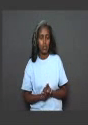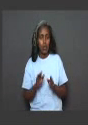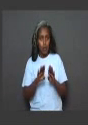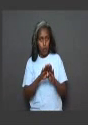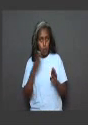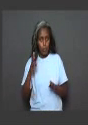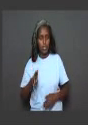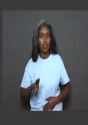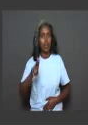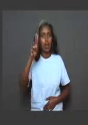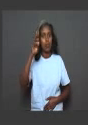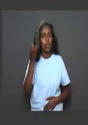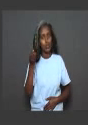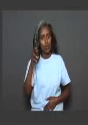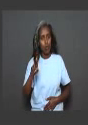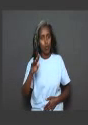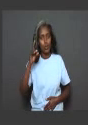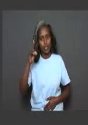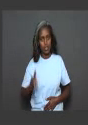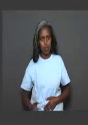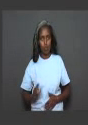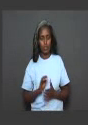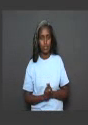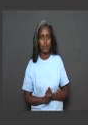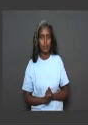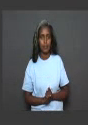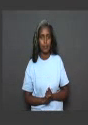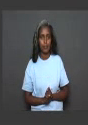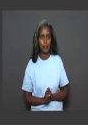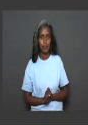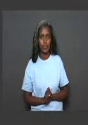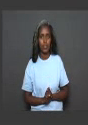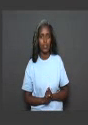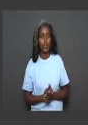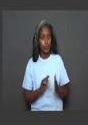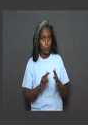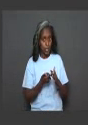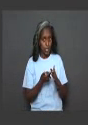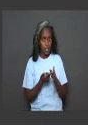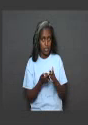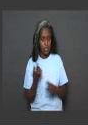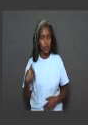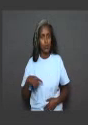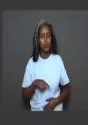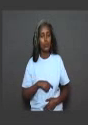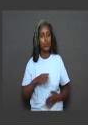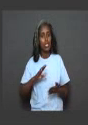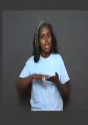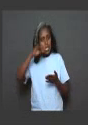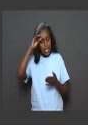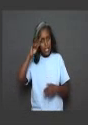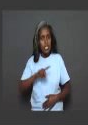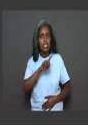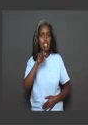either upward or downward. To begin, we will learn the